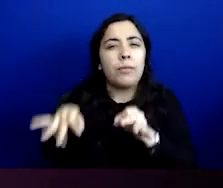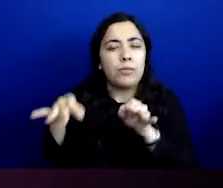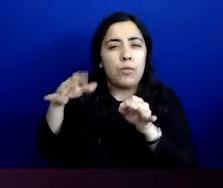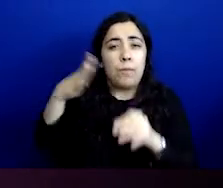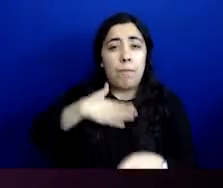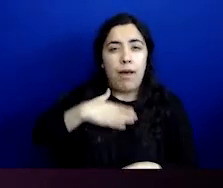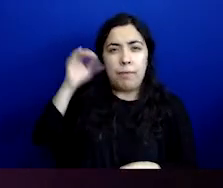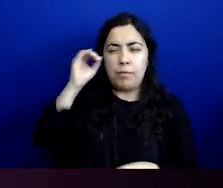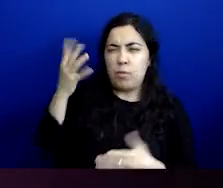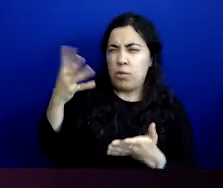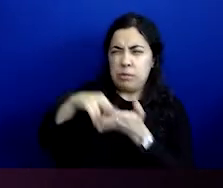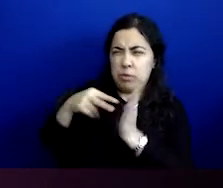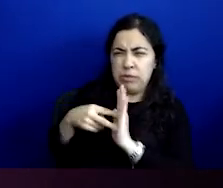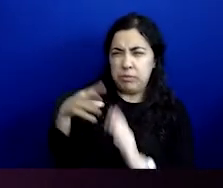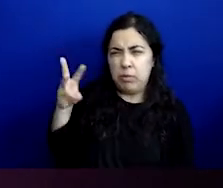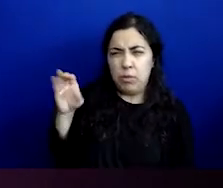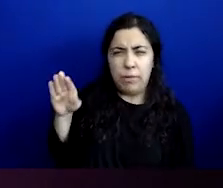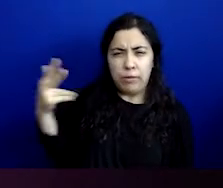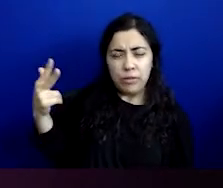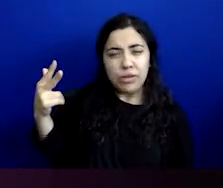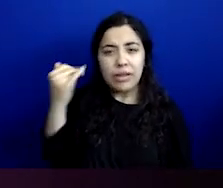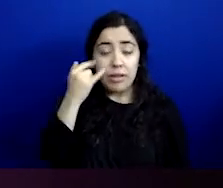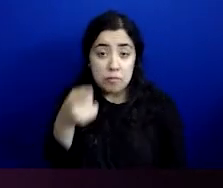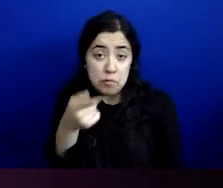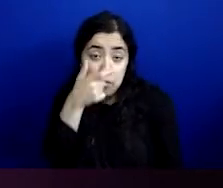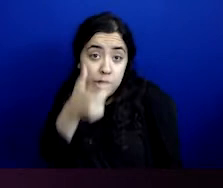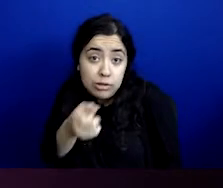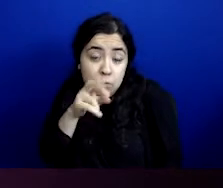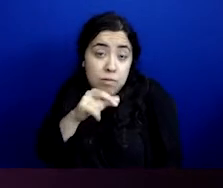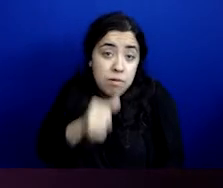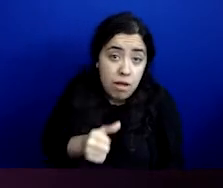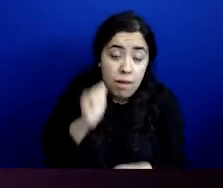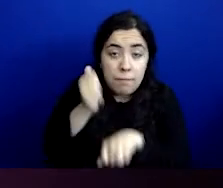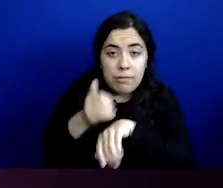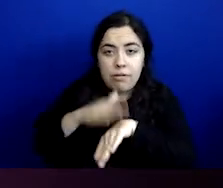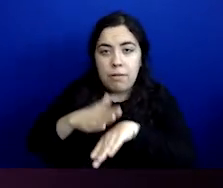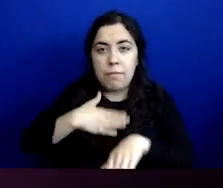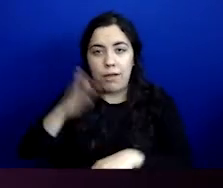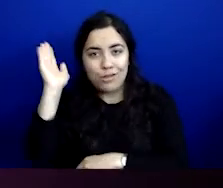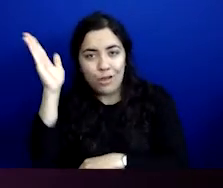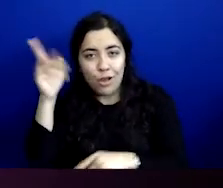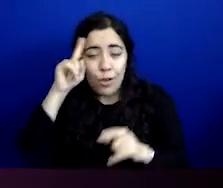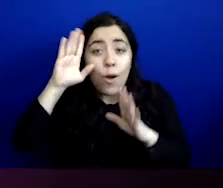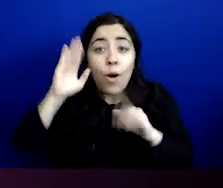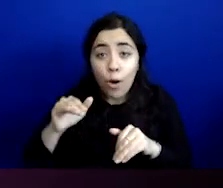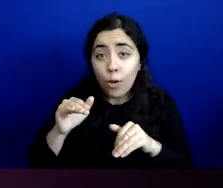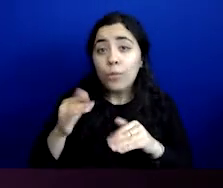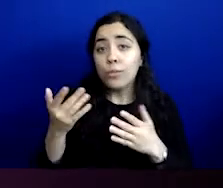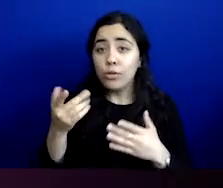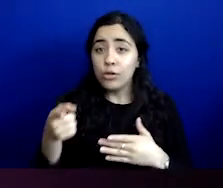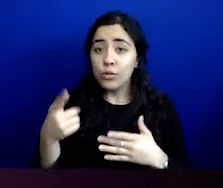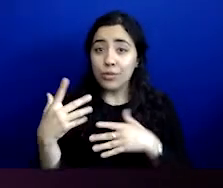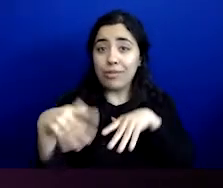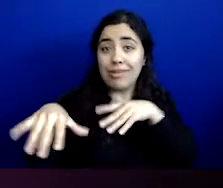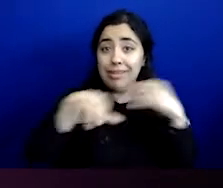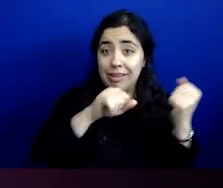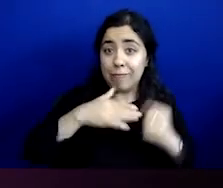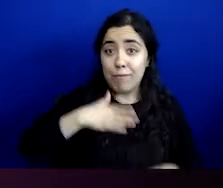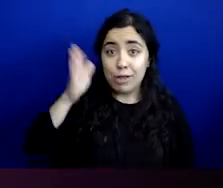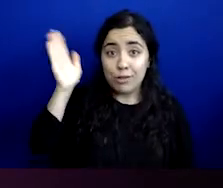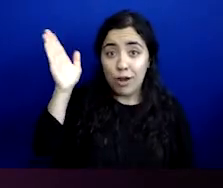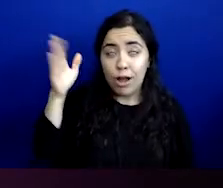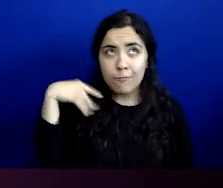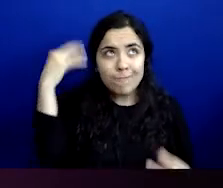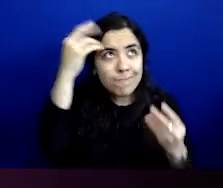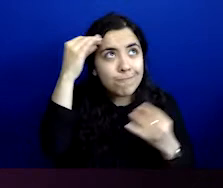think this means and whether or not you might be interested in it based on what I'm talking about will hopefully be something that you walk away from this talk